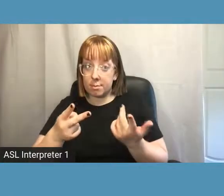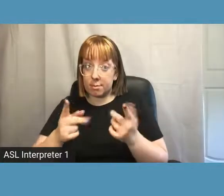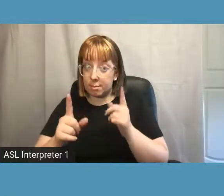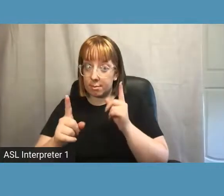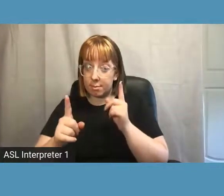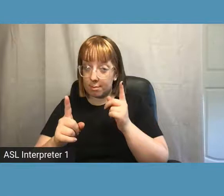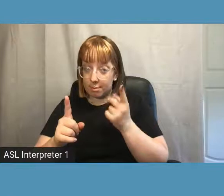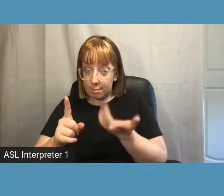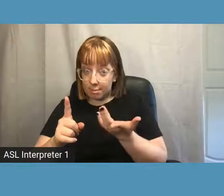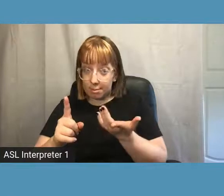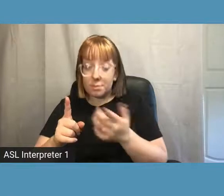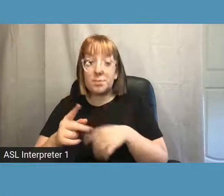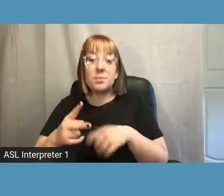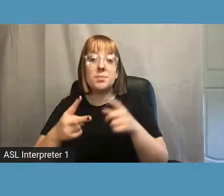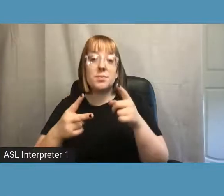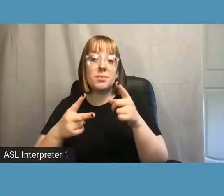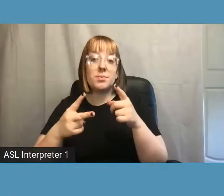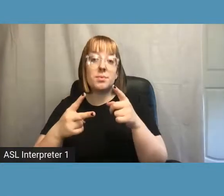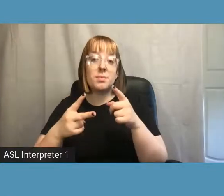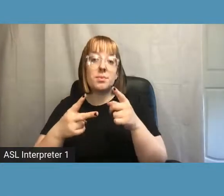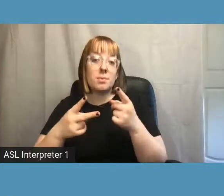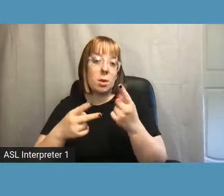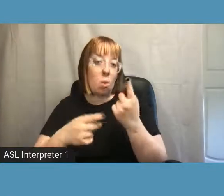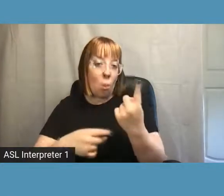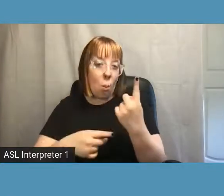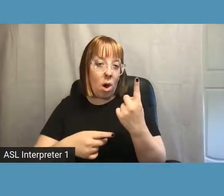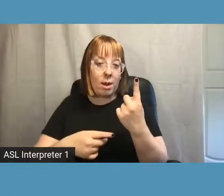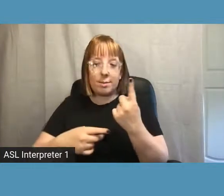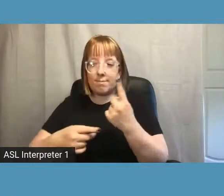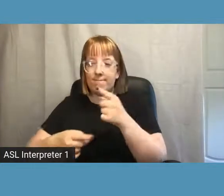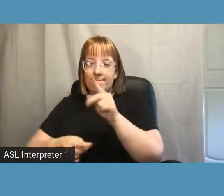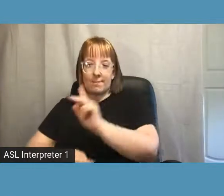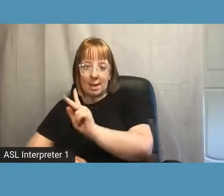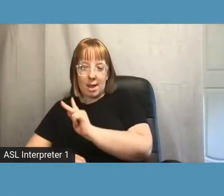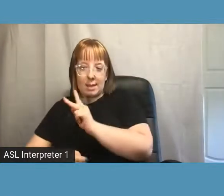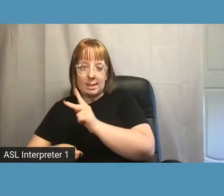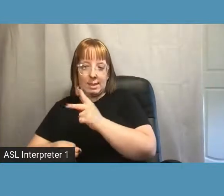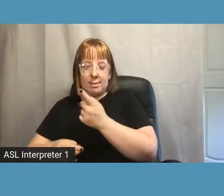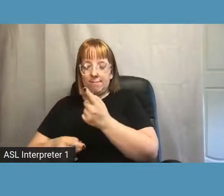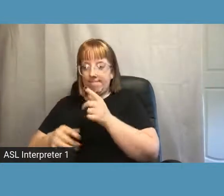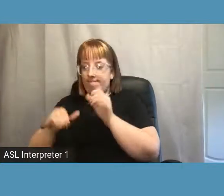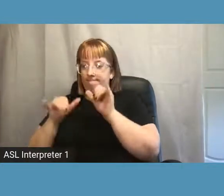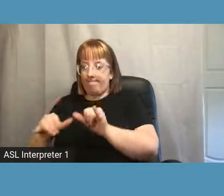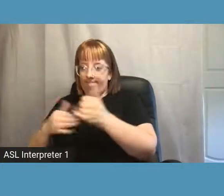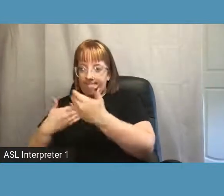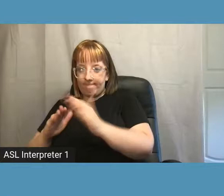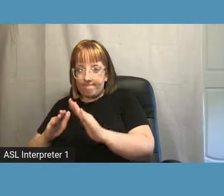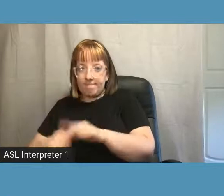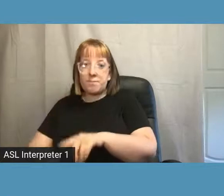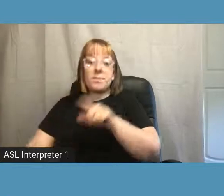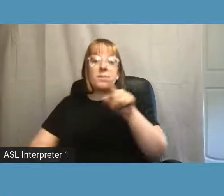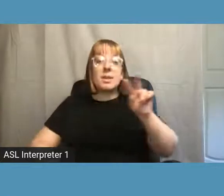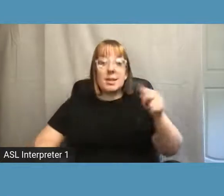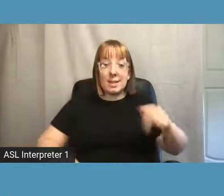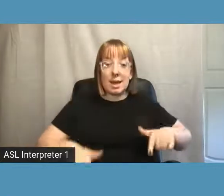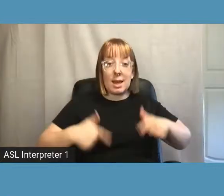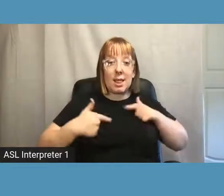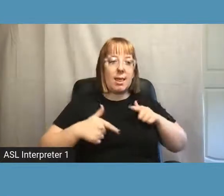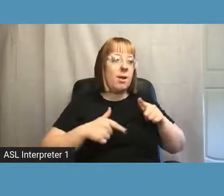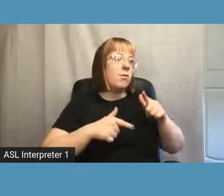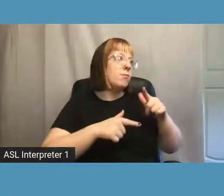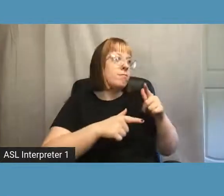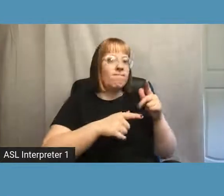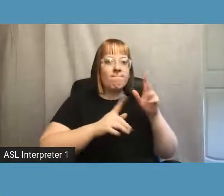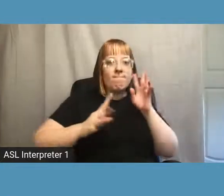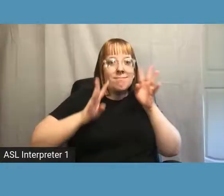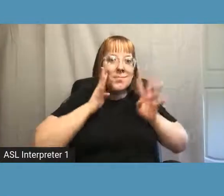important. One is kind of in the box, and the other one's outside of the box. Let me pull up the PowerPoint again and talk about some of the